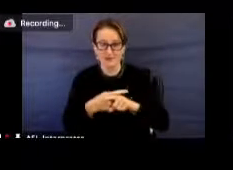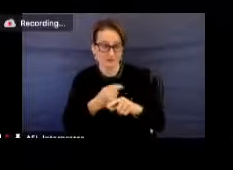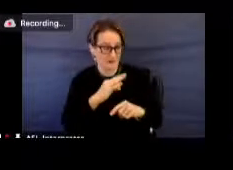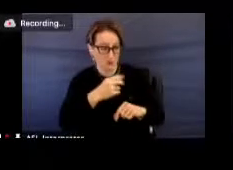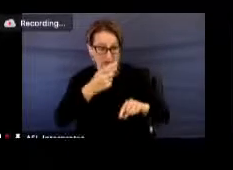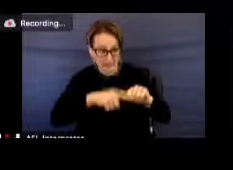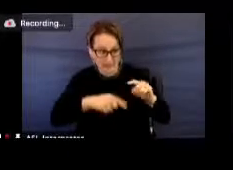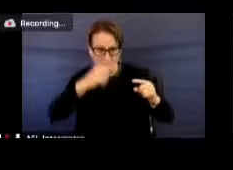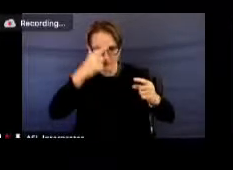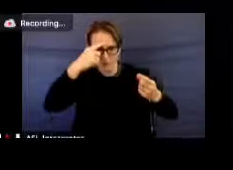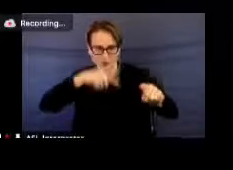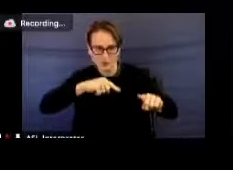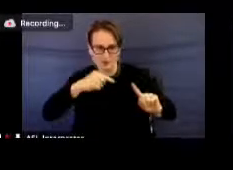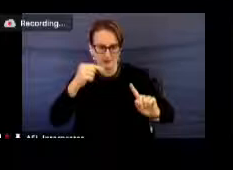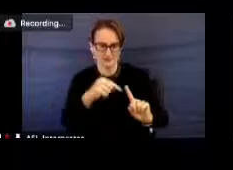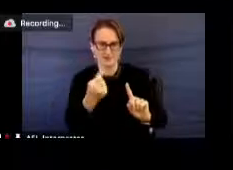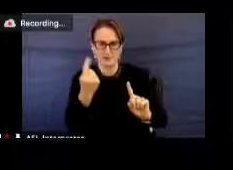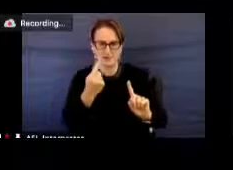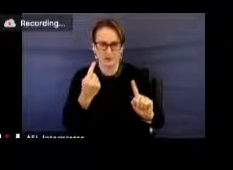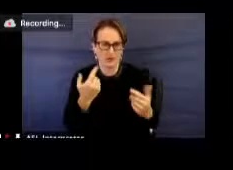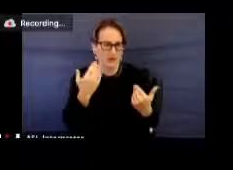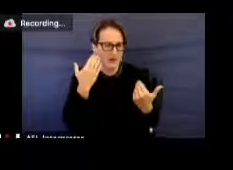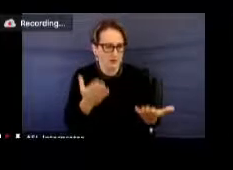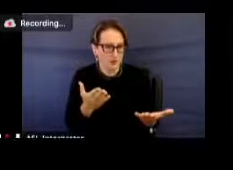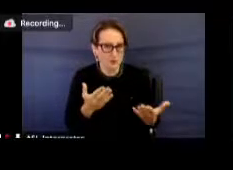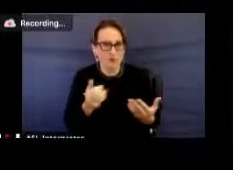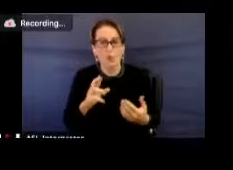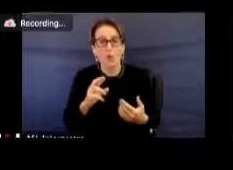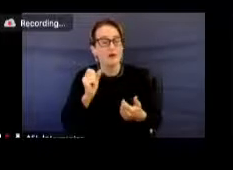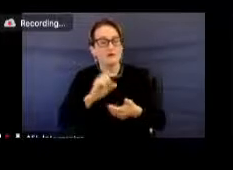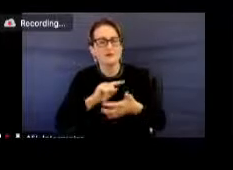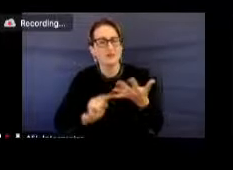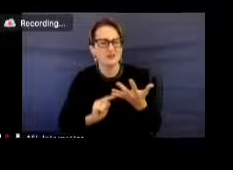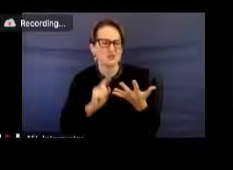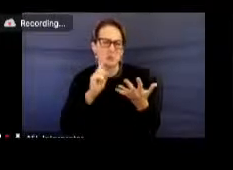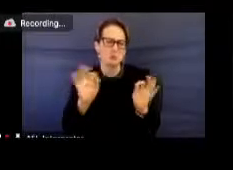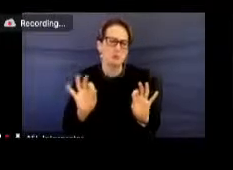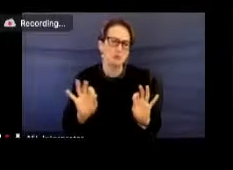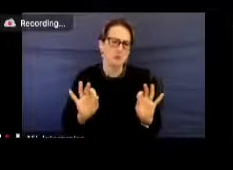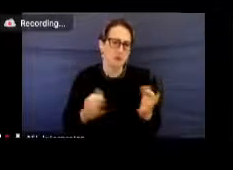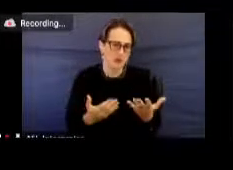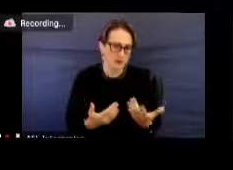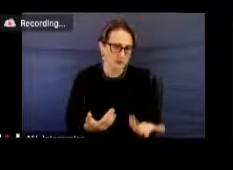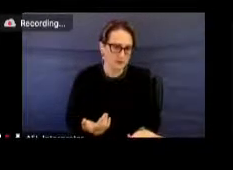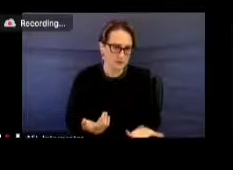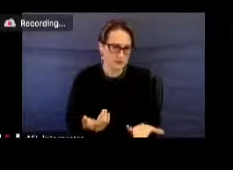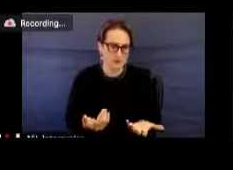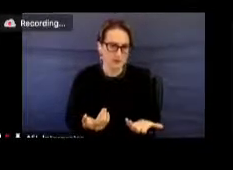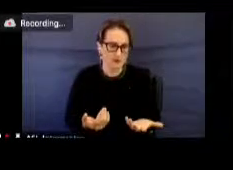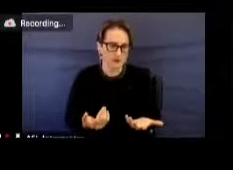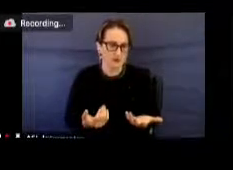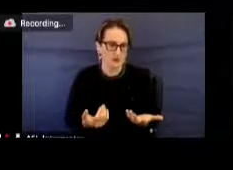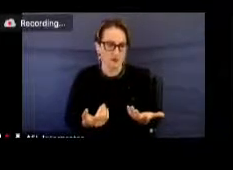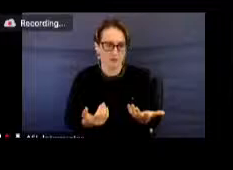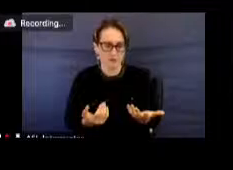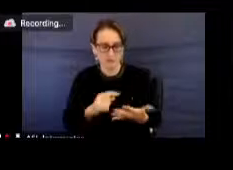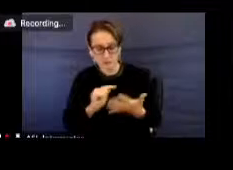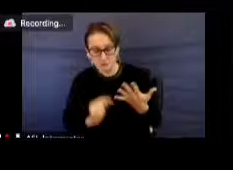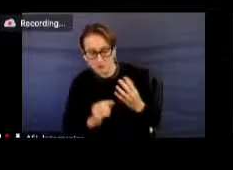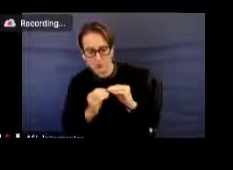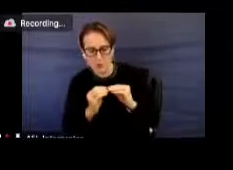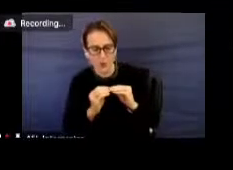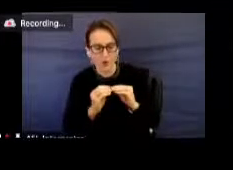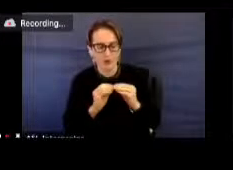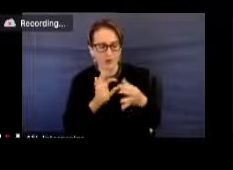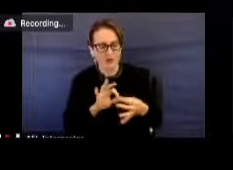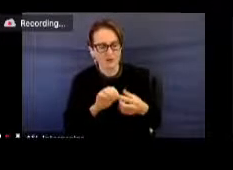on something? I don't have a sense of that, or whether these are actually fairly minor things that almost are matters of style than